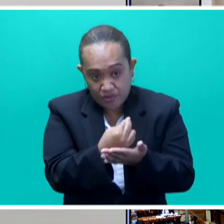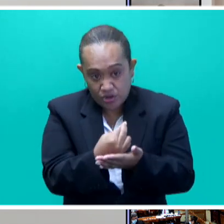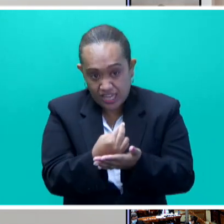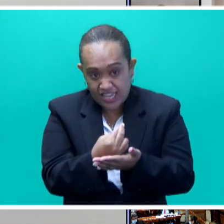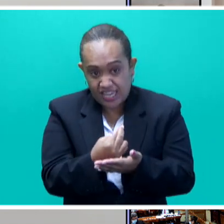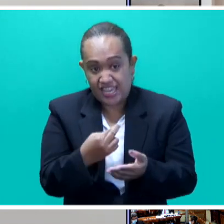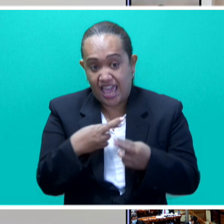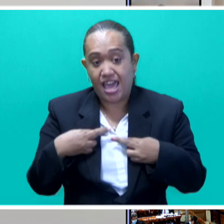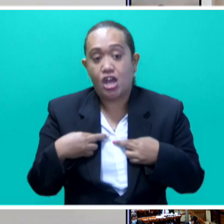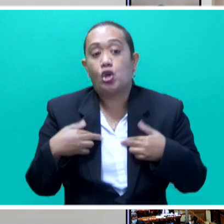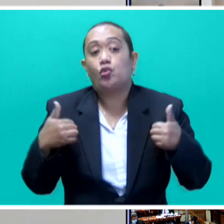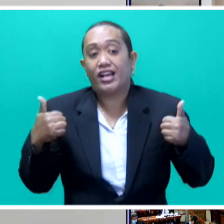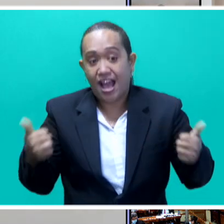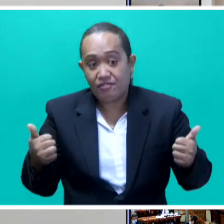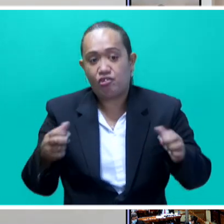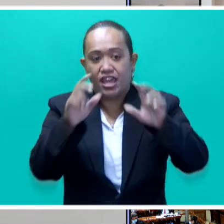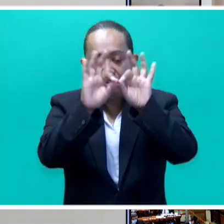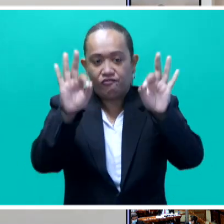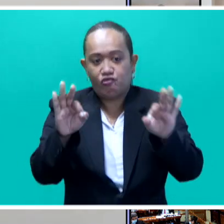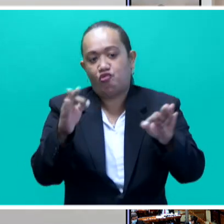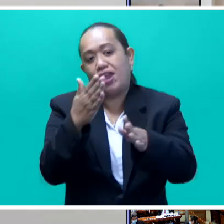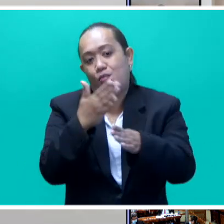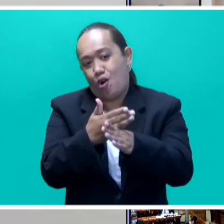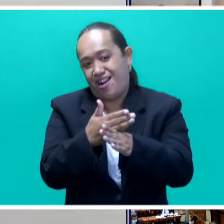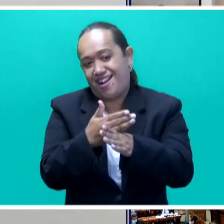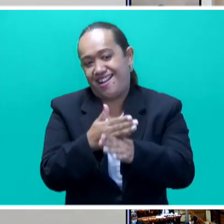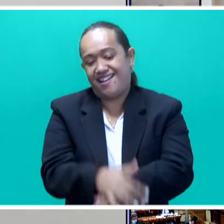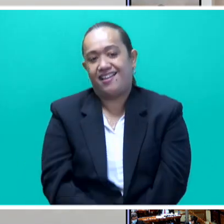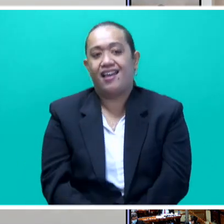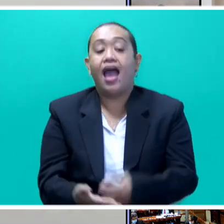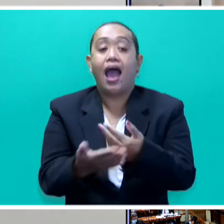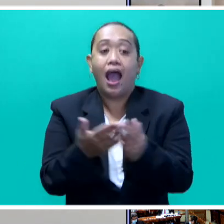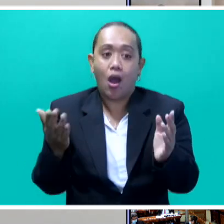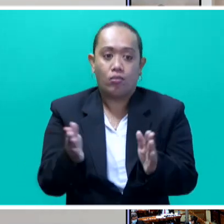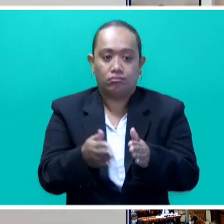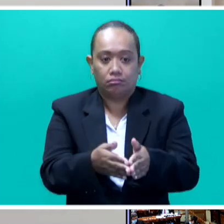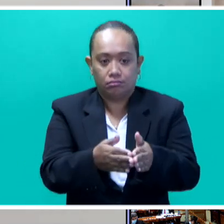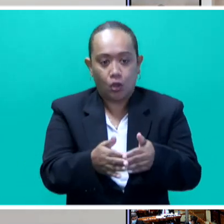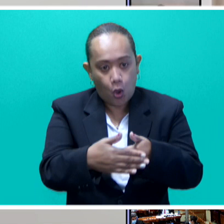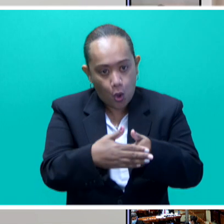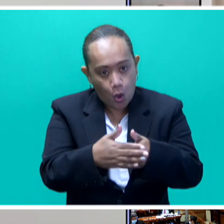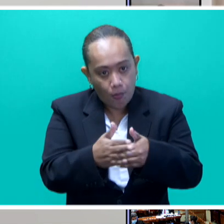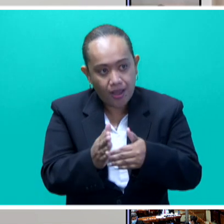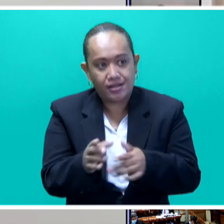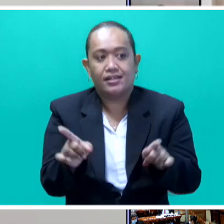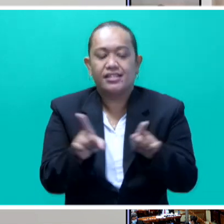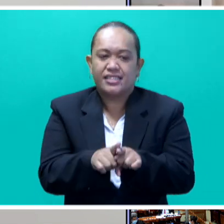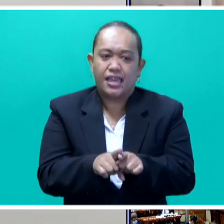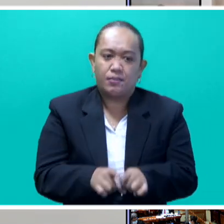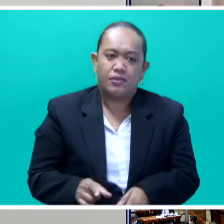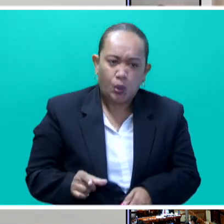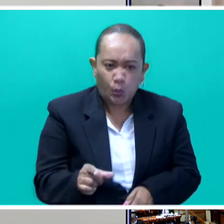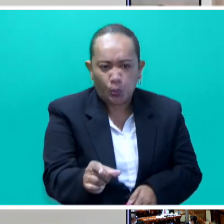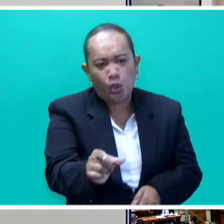set the foundation for Fiji to prepare for reopening, and we successfully implemented the blue lanes, the VIP lane,